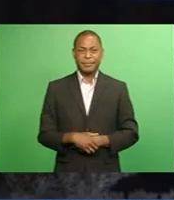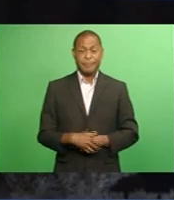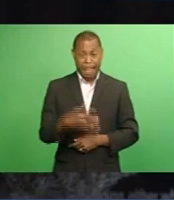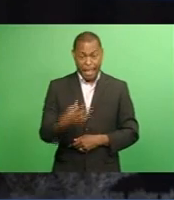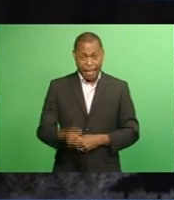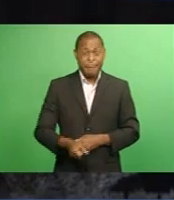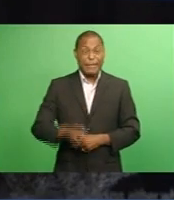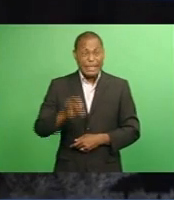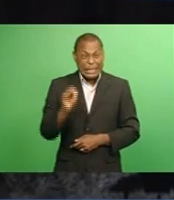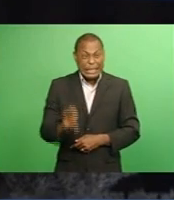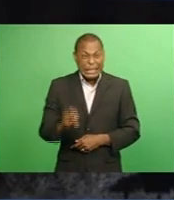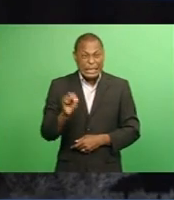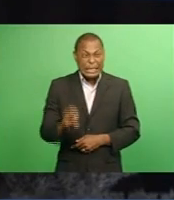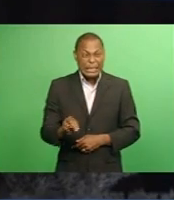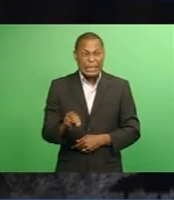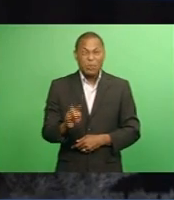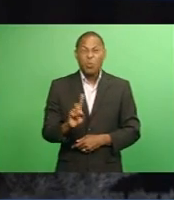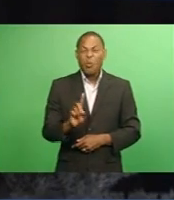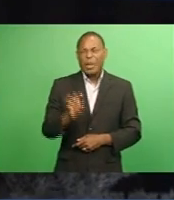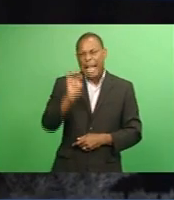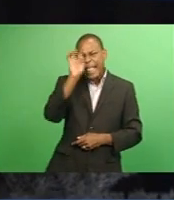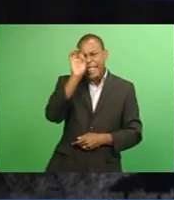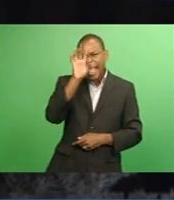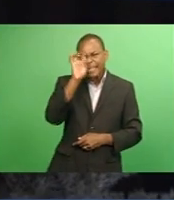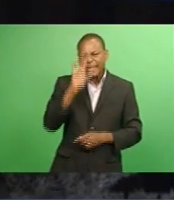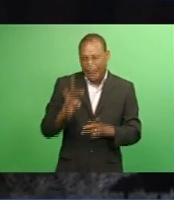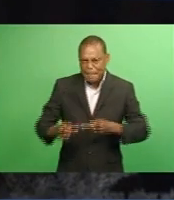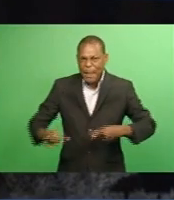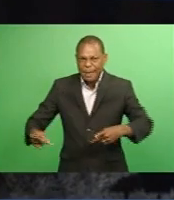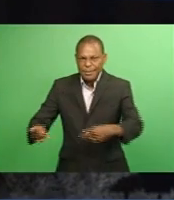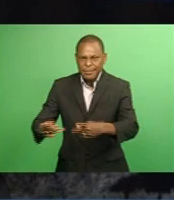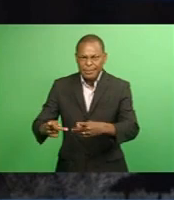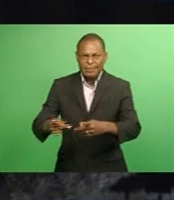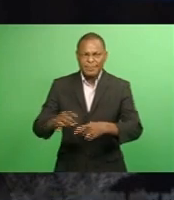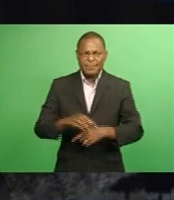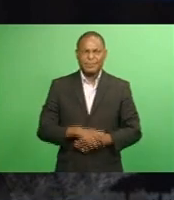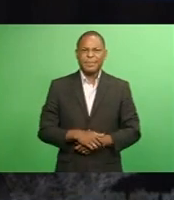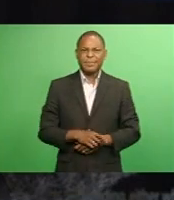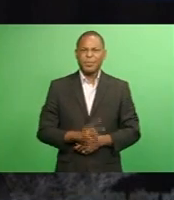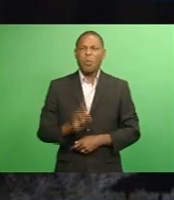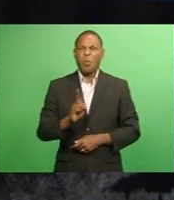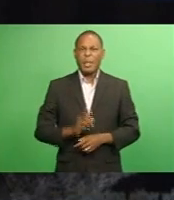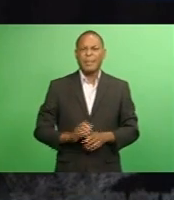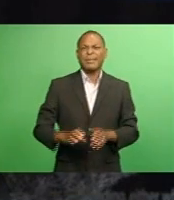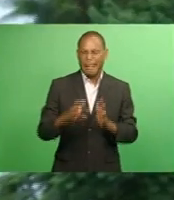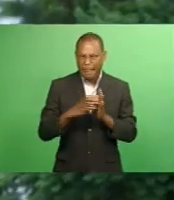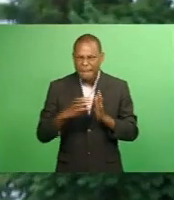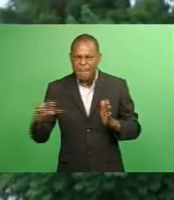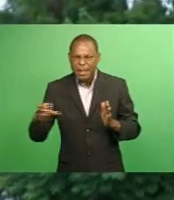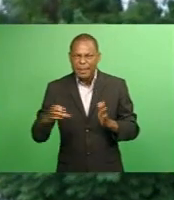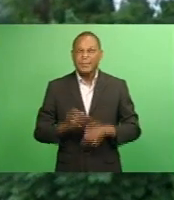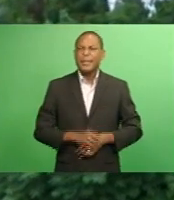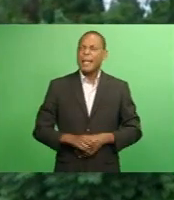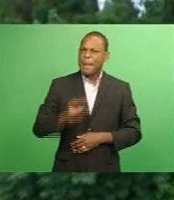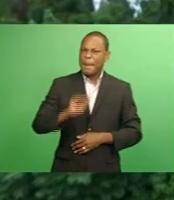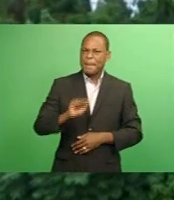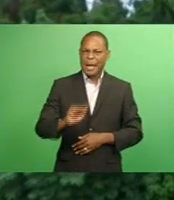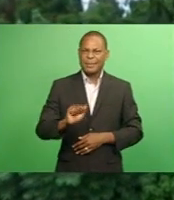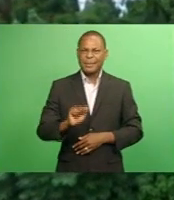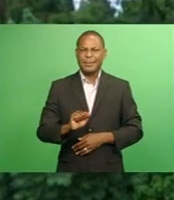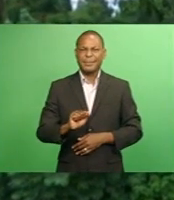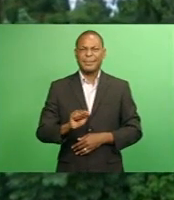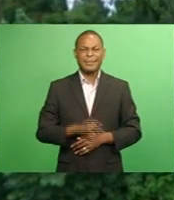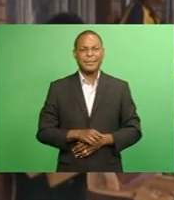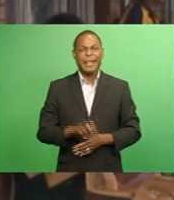taxi stand as well as a mini bus and bus stand. We also need